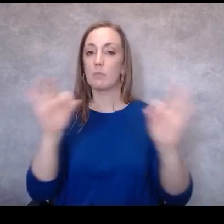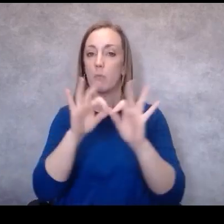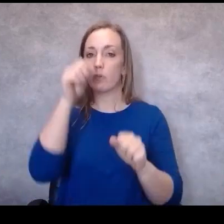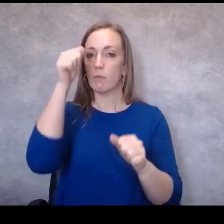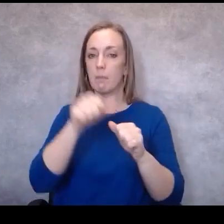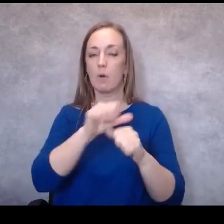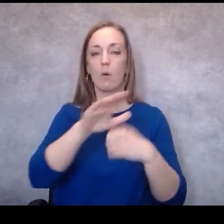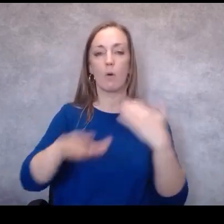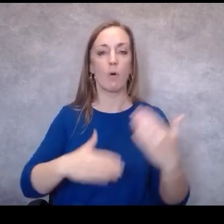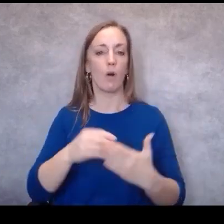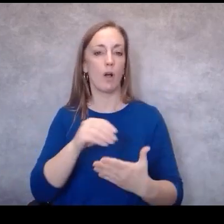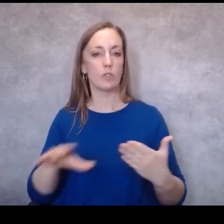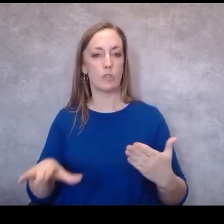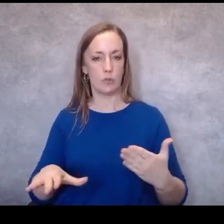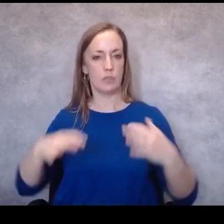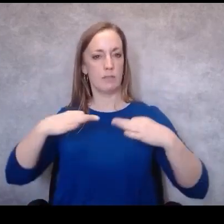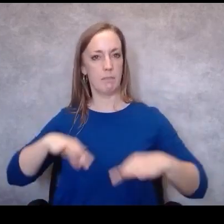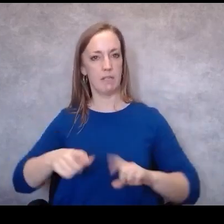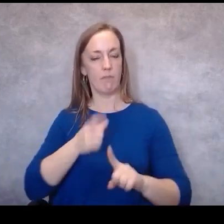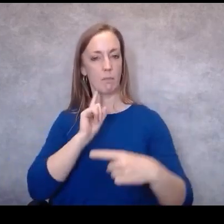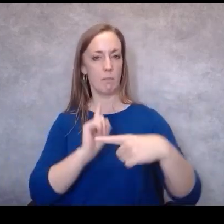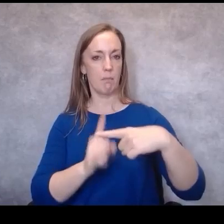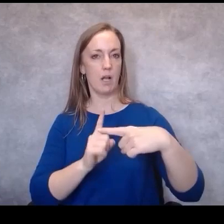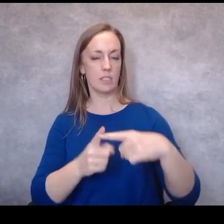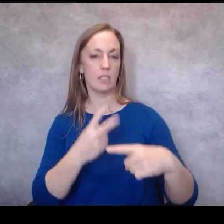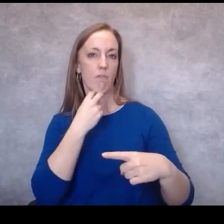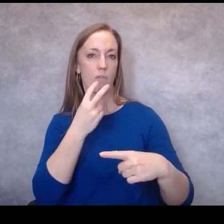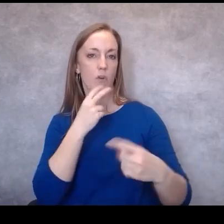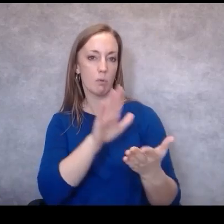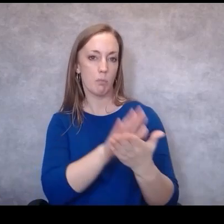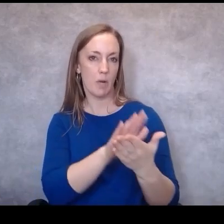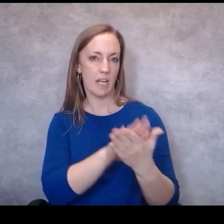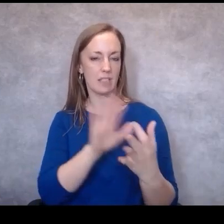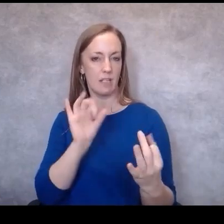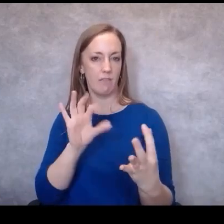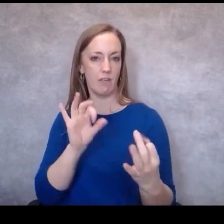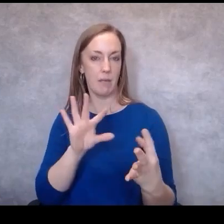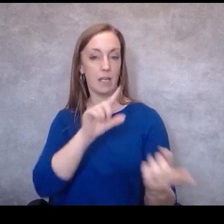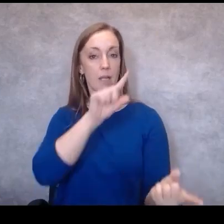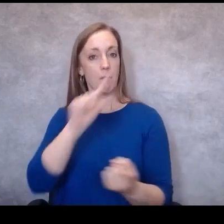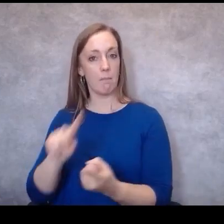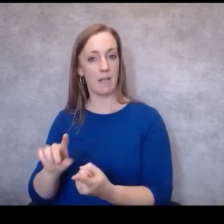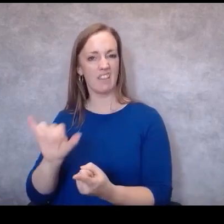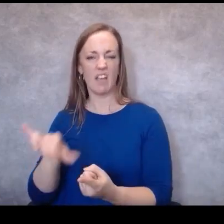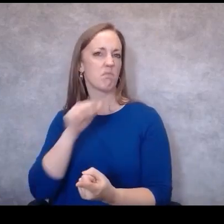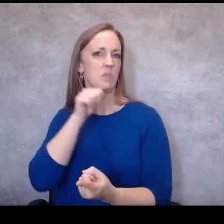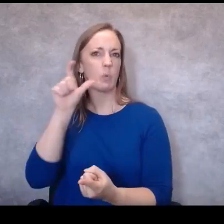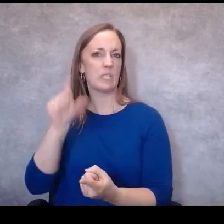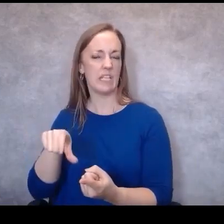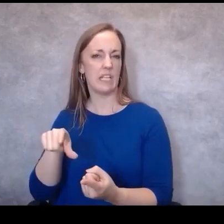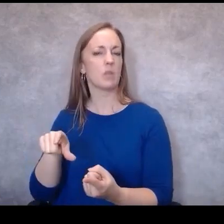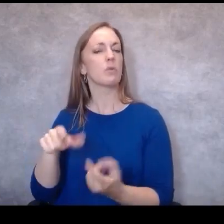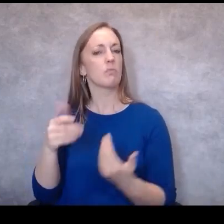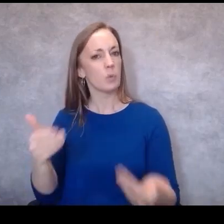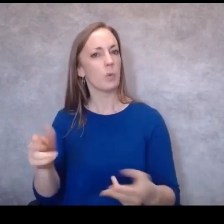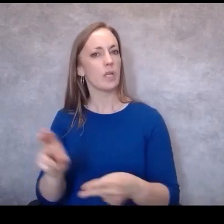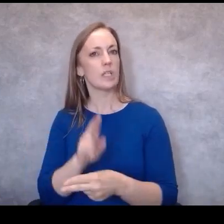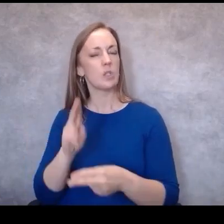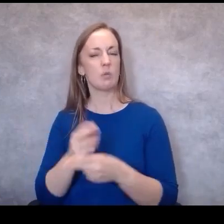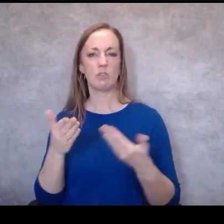from positive verbal praise and feedback, and fading this is not necessary and should be used as a general best